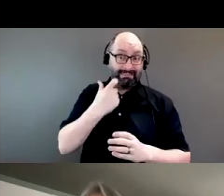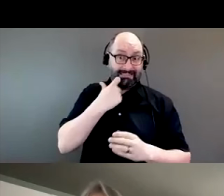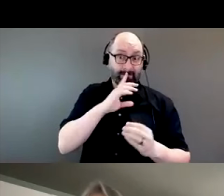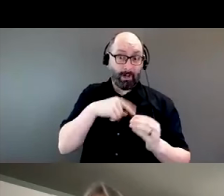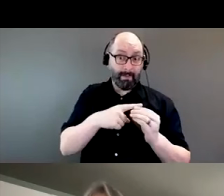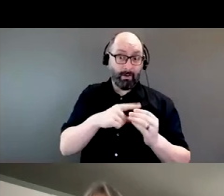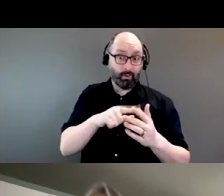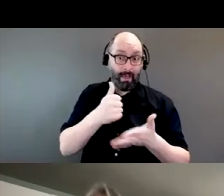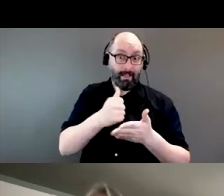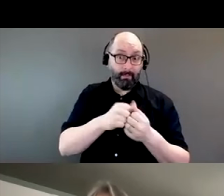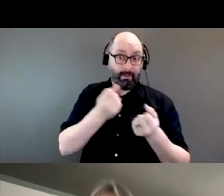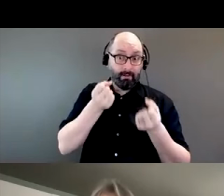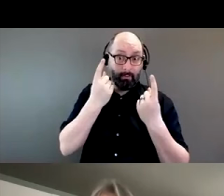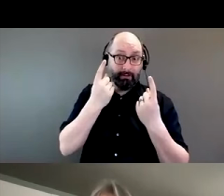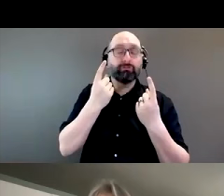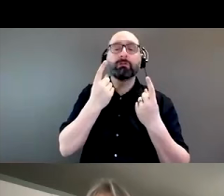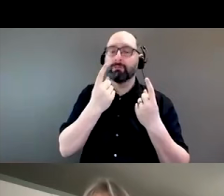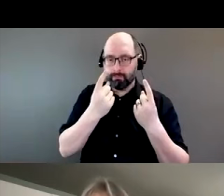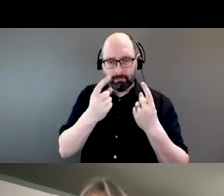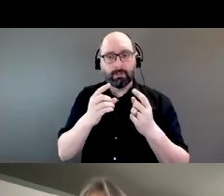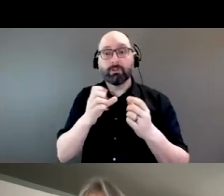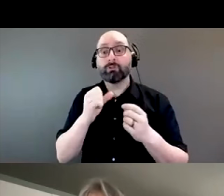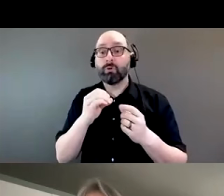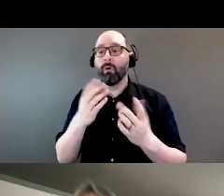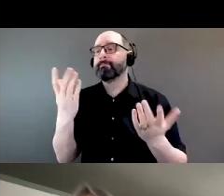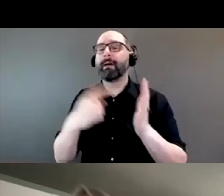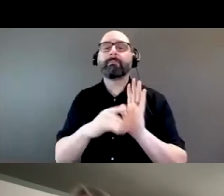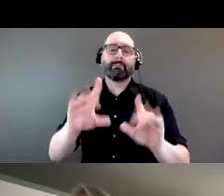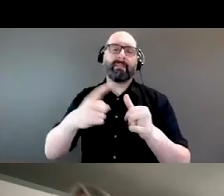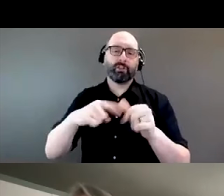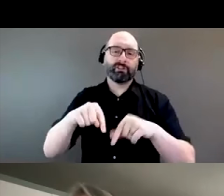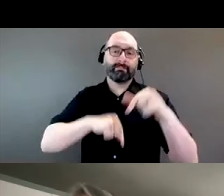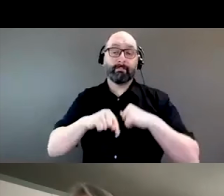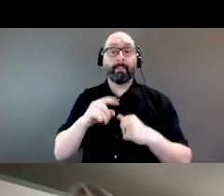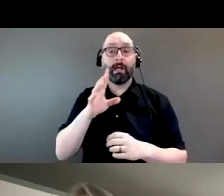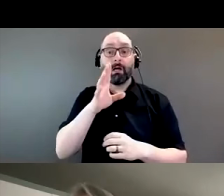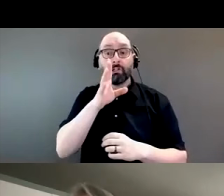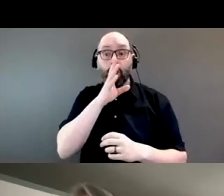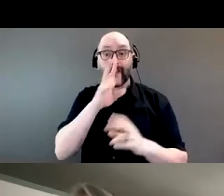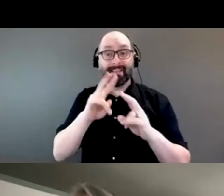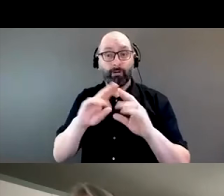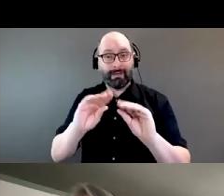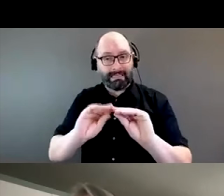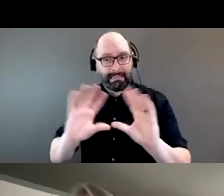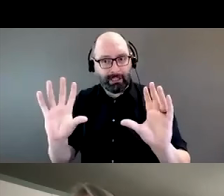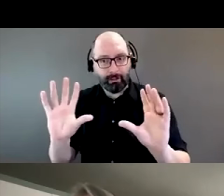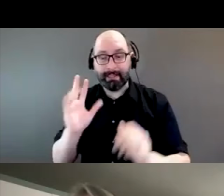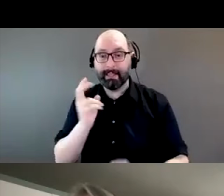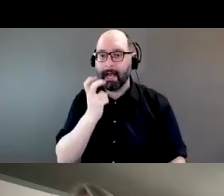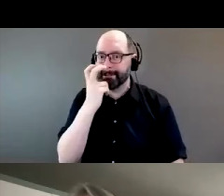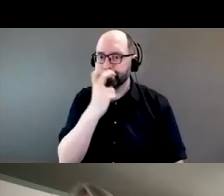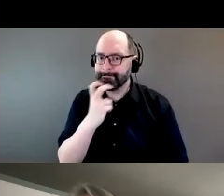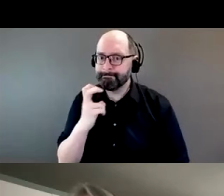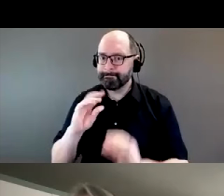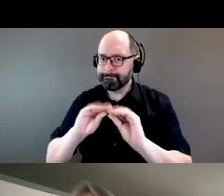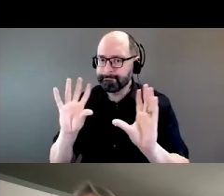comprehension. So in addition to, so first of all, talking really clearly and over-articulating the sounds that